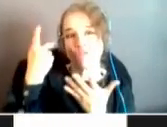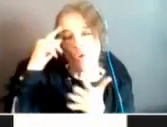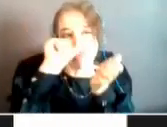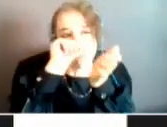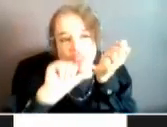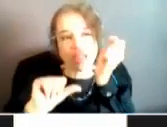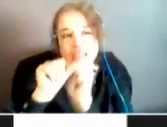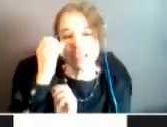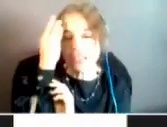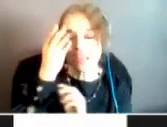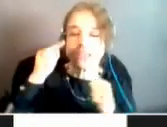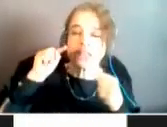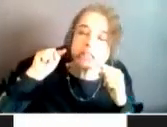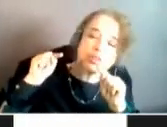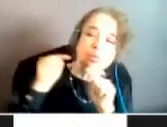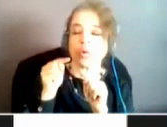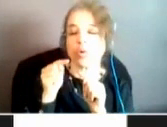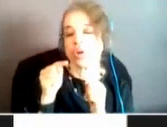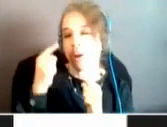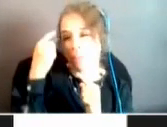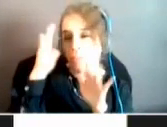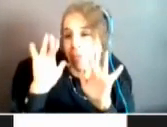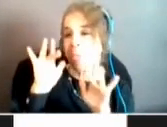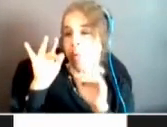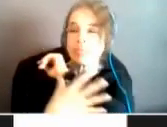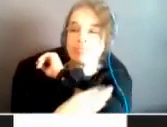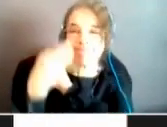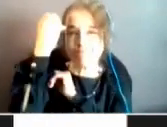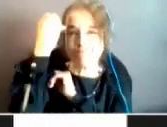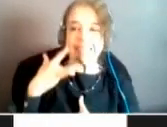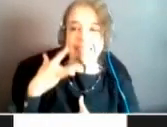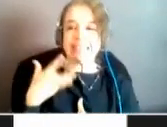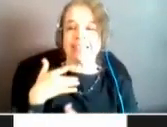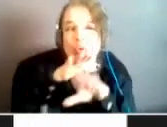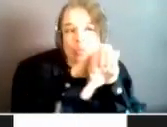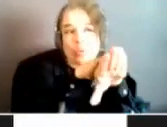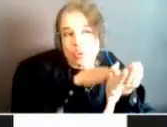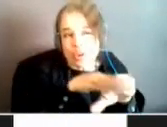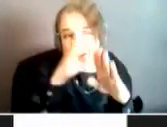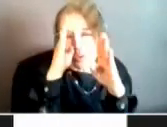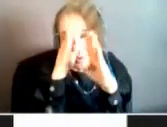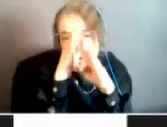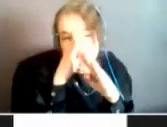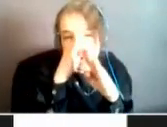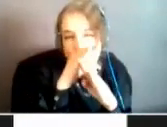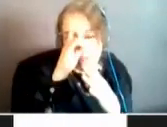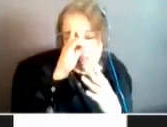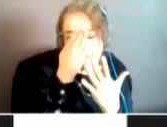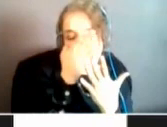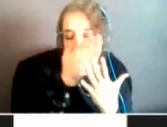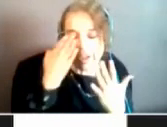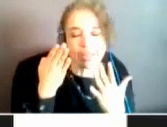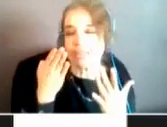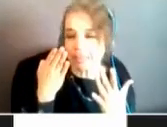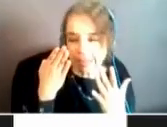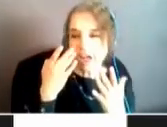thinking. Pain of any type, poorer memory, thinking, feeling slow, trouble thinking through options to